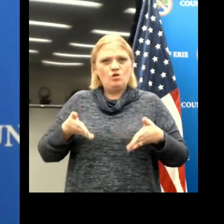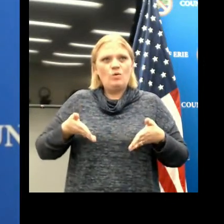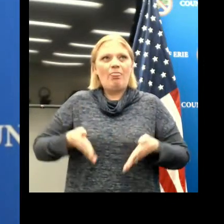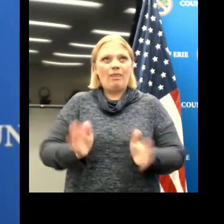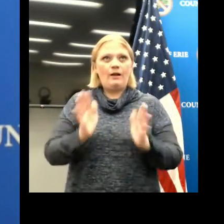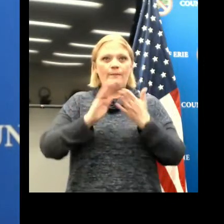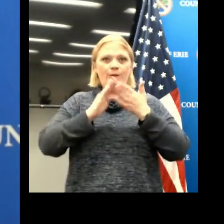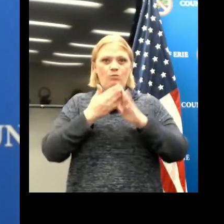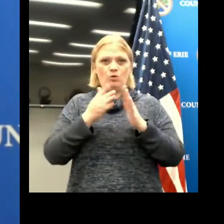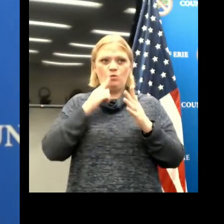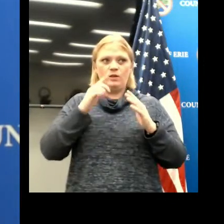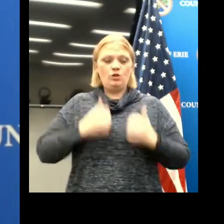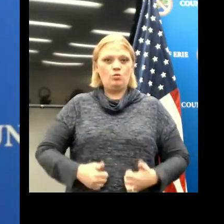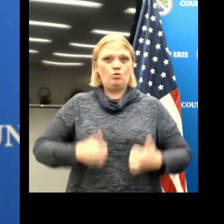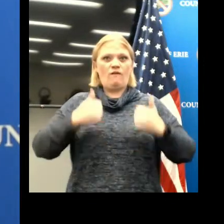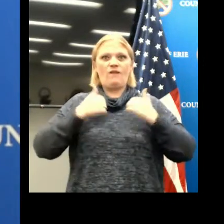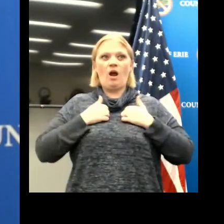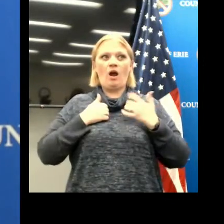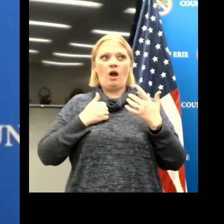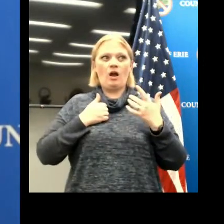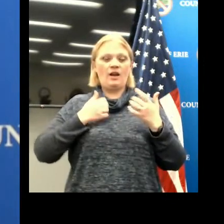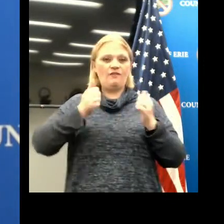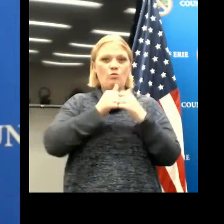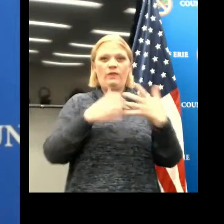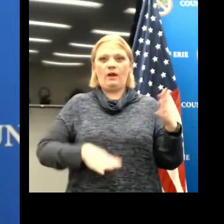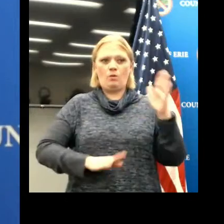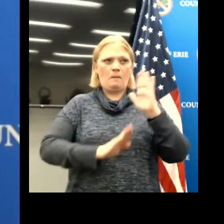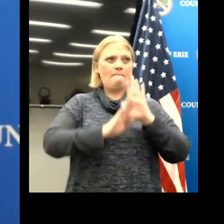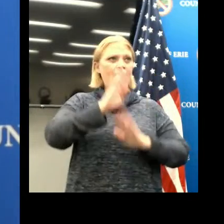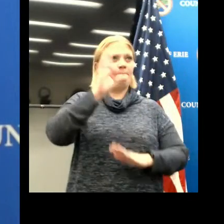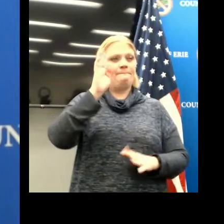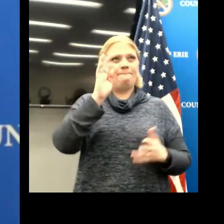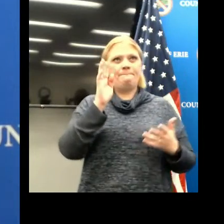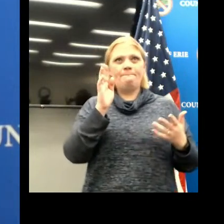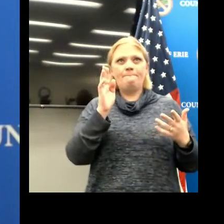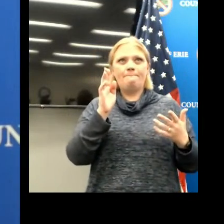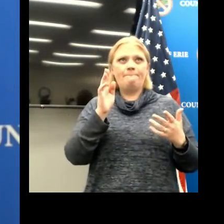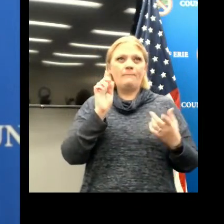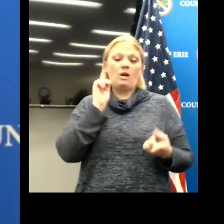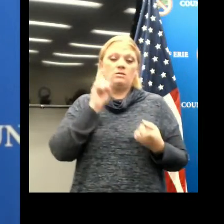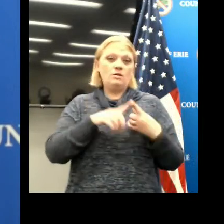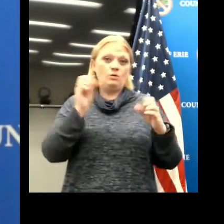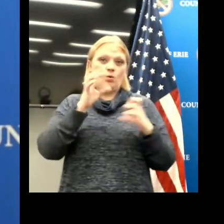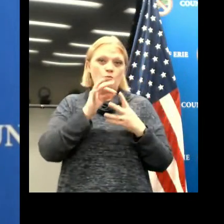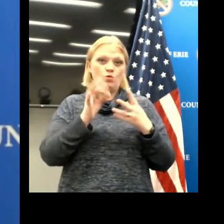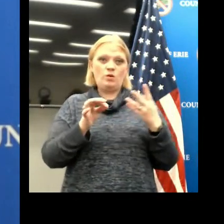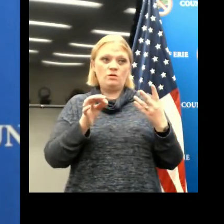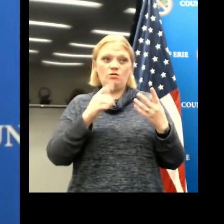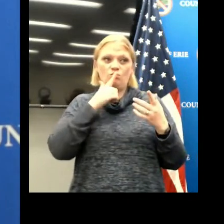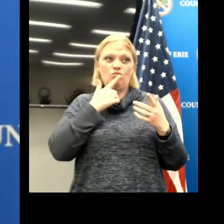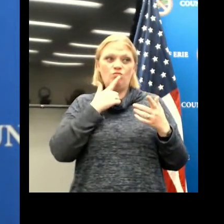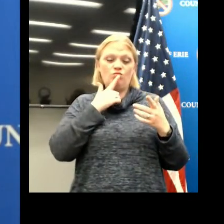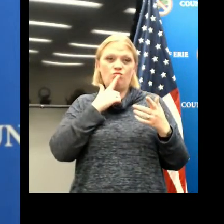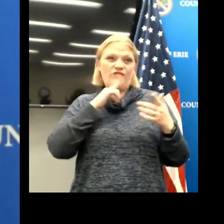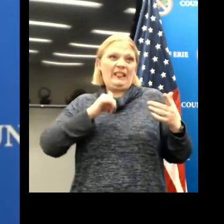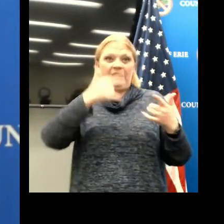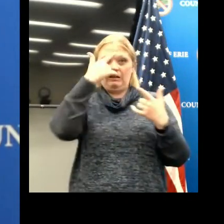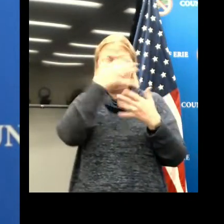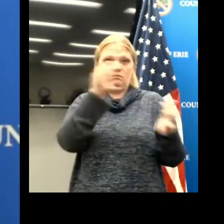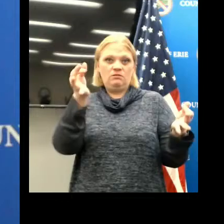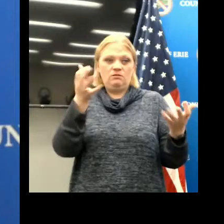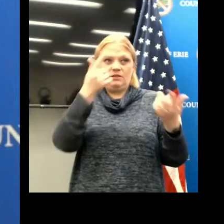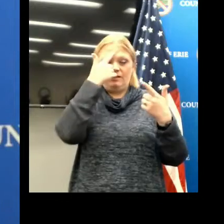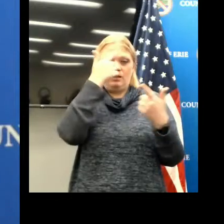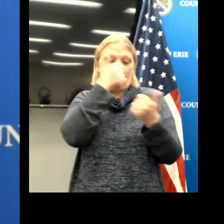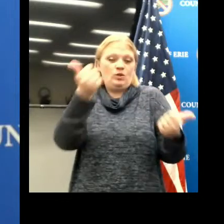without dramatic rises to the point where we have no choice. So it's in everyone's hands. If the decision is made to have to shut